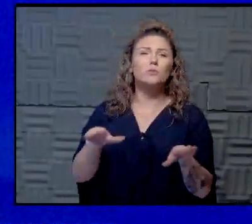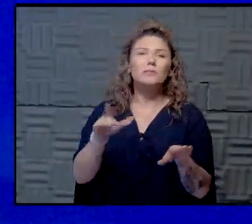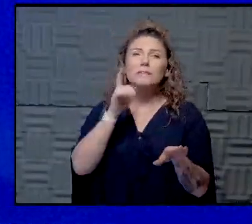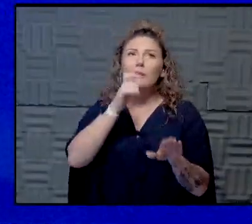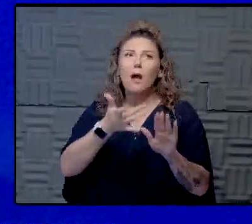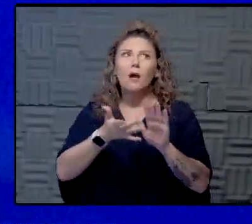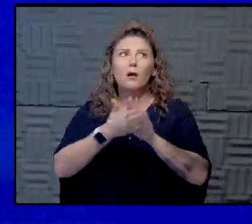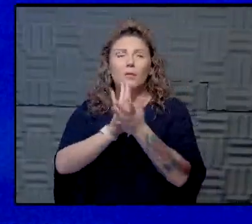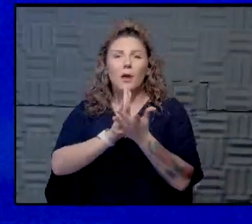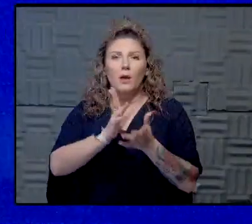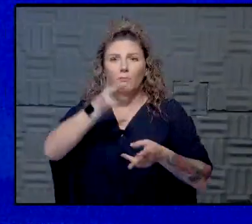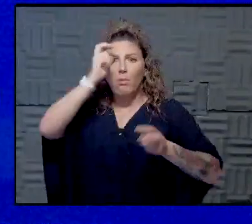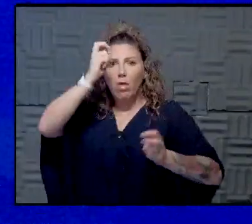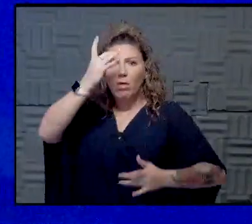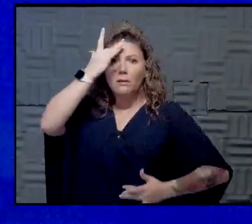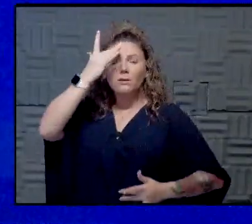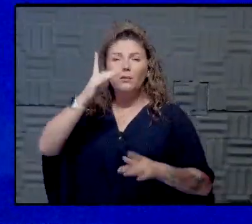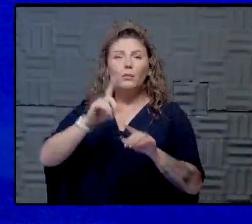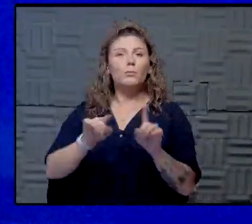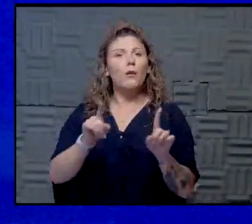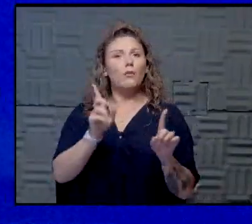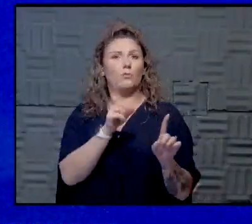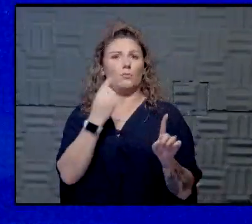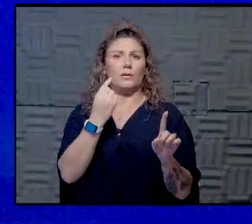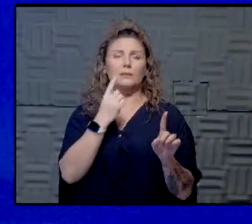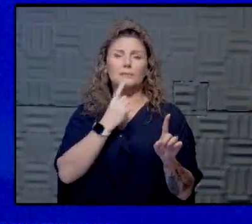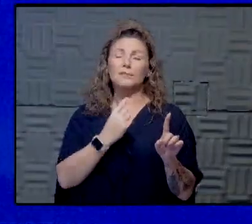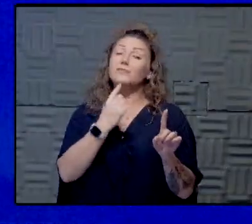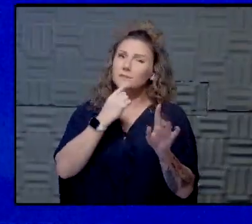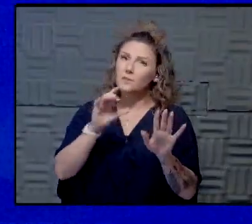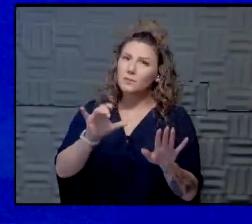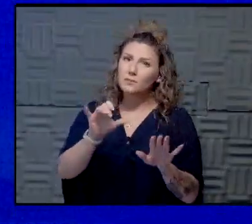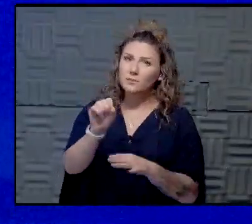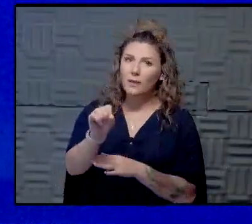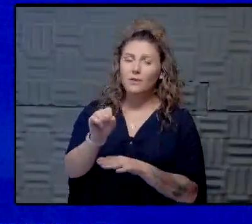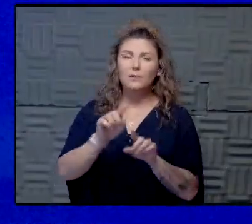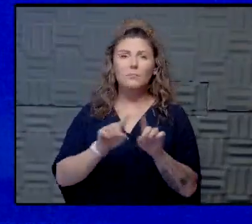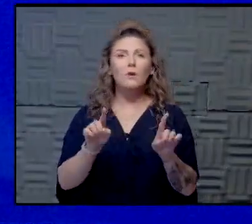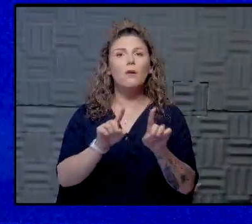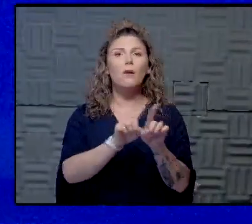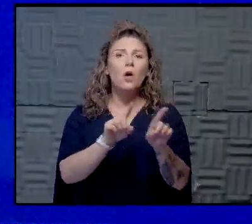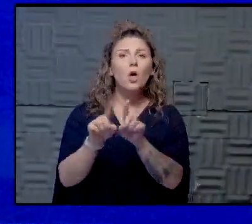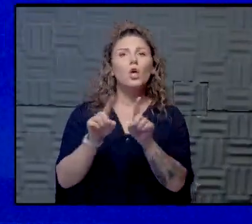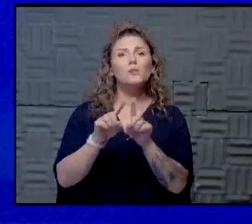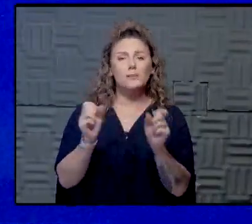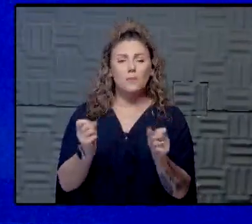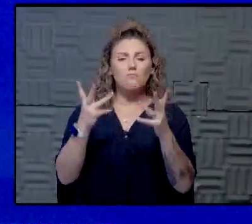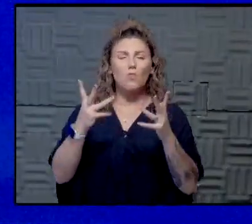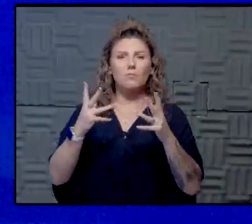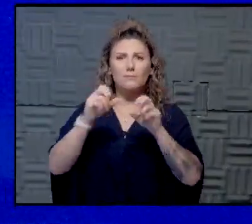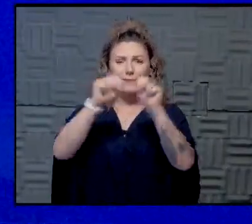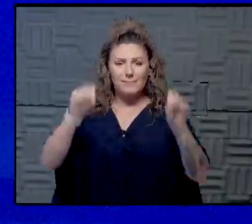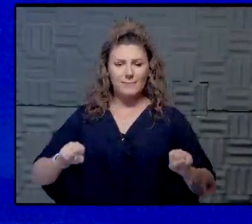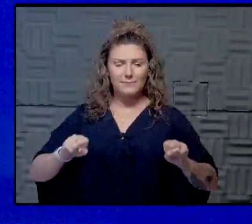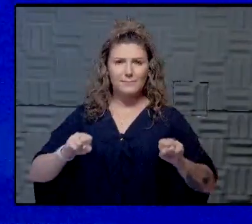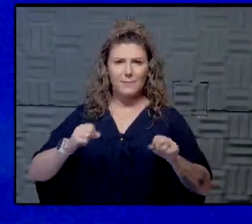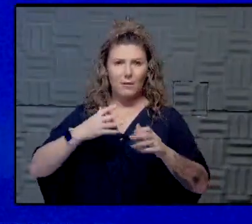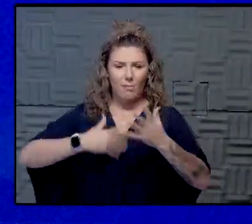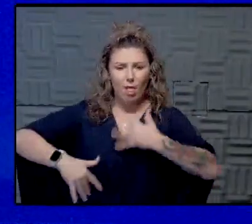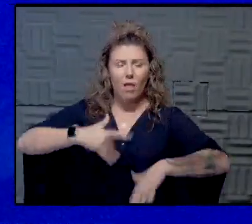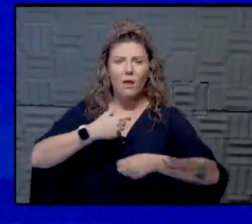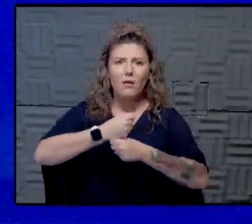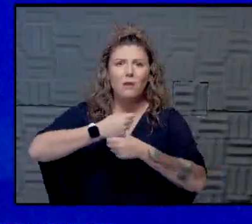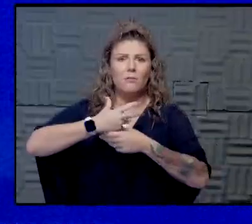as sick, there is that risk of that severe illness, but there is also that risk of that multi-system inflammatory disease. And I'll just